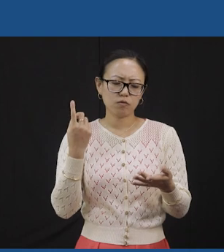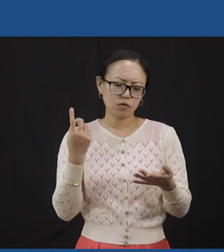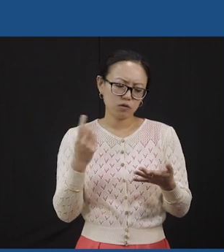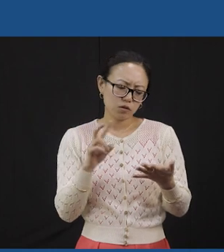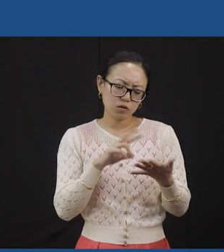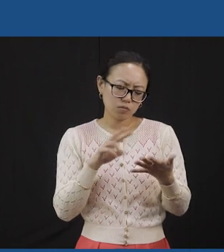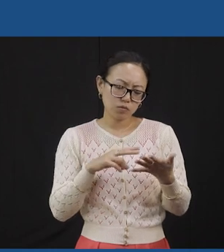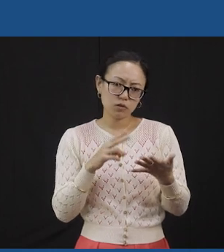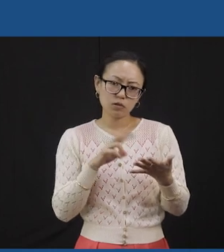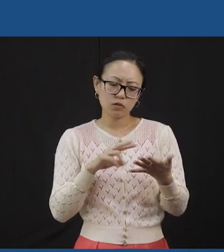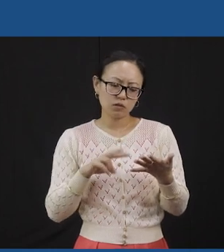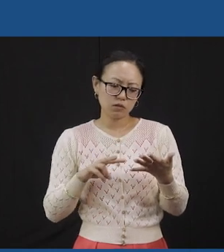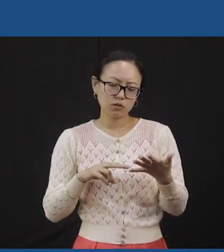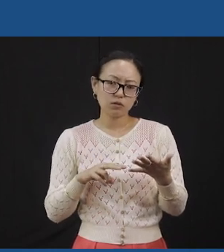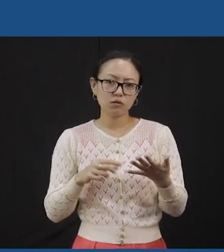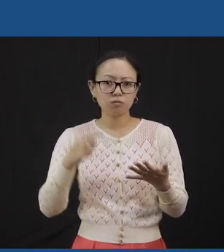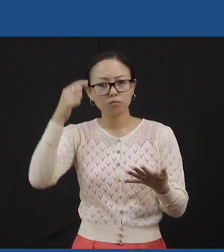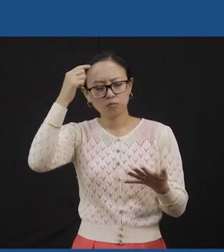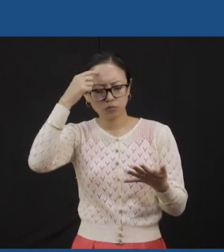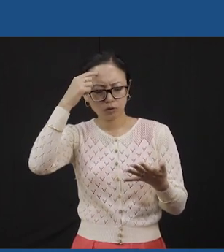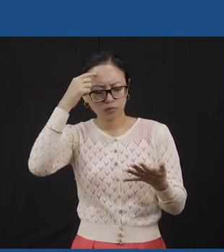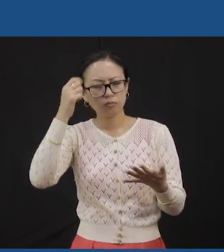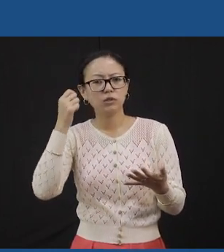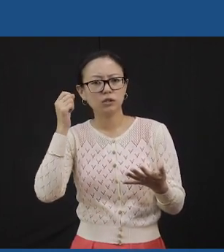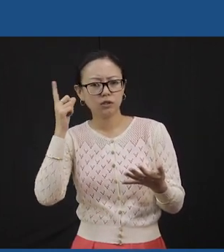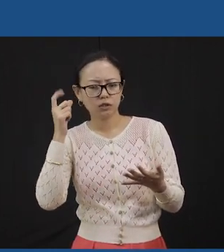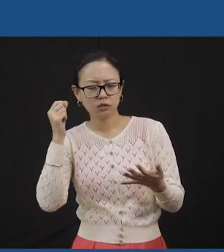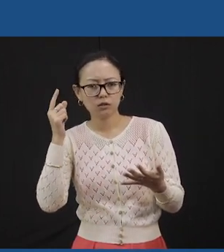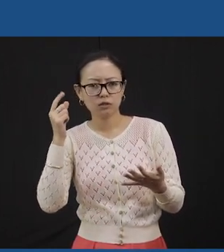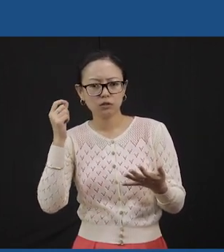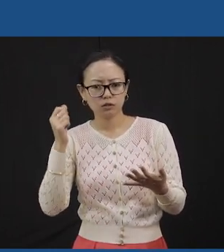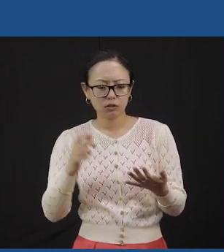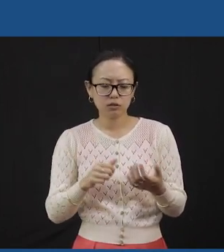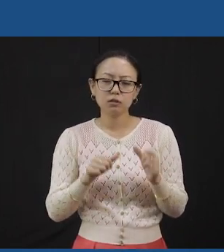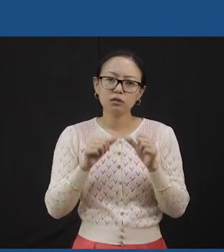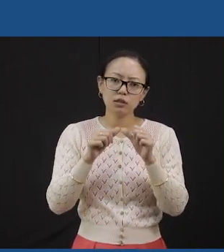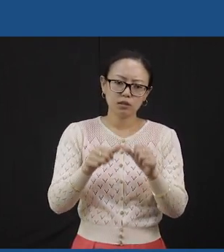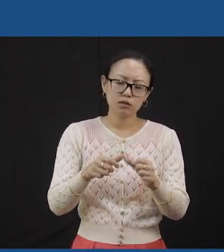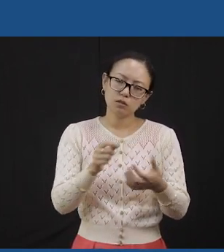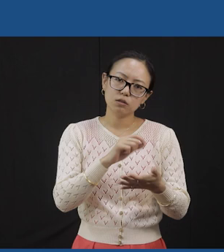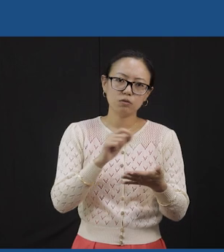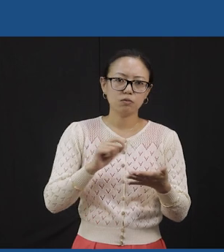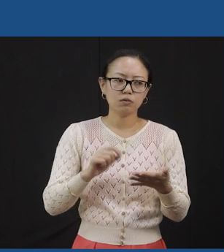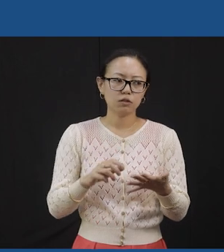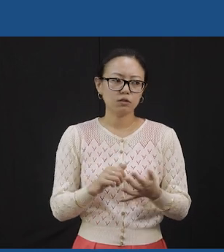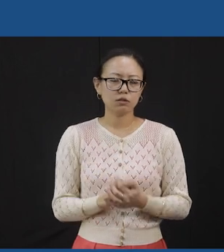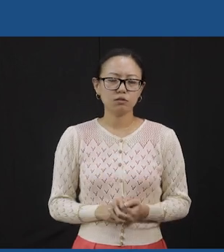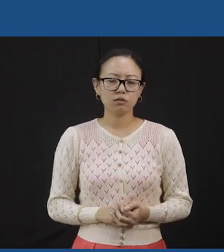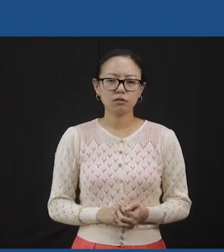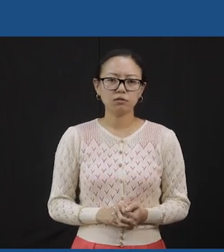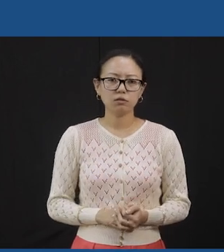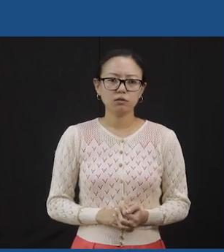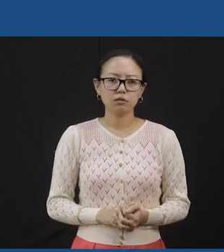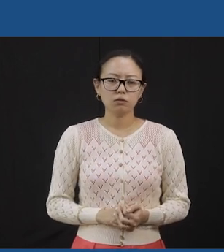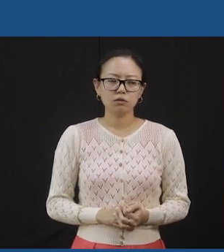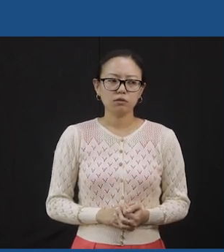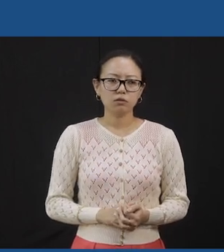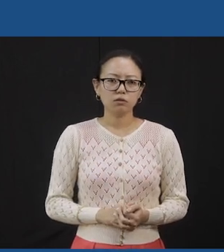question. The second step is, once you find out the question, you find the information given in the